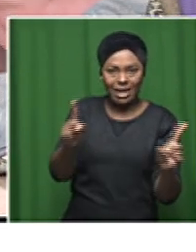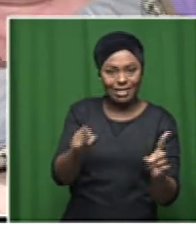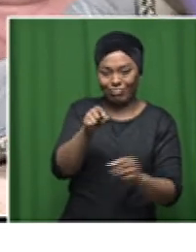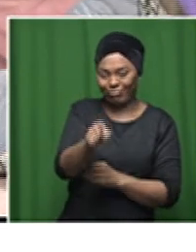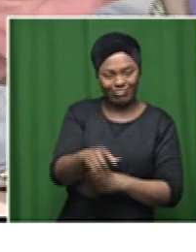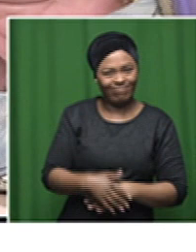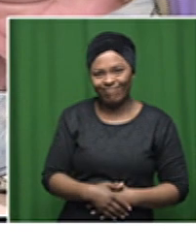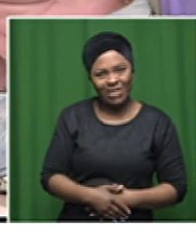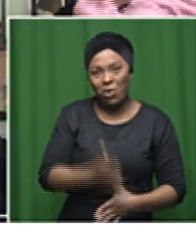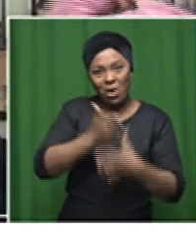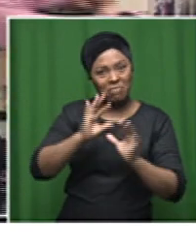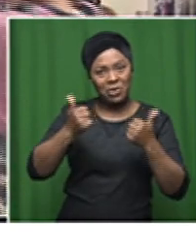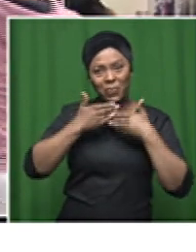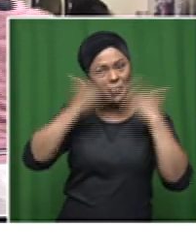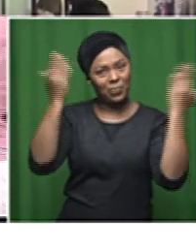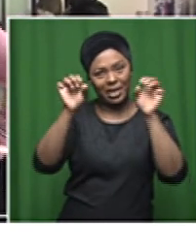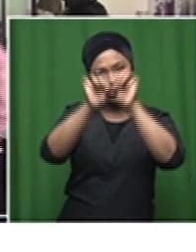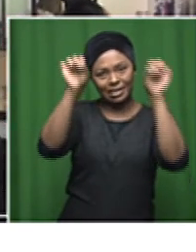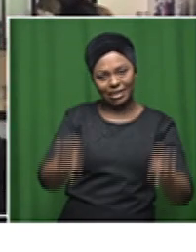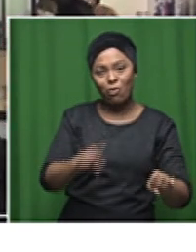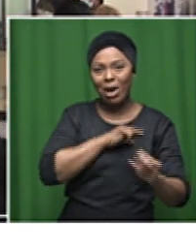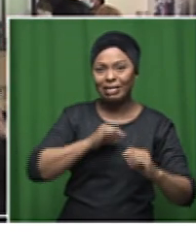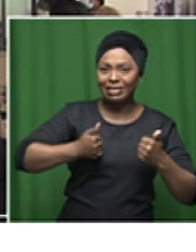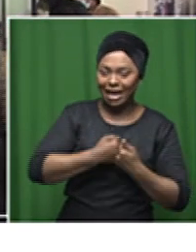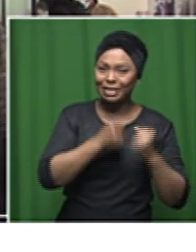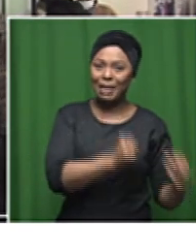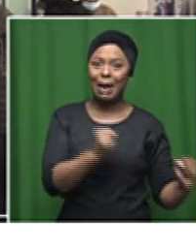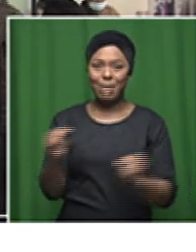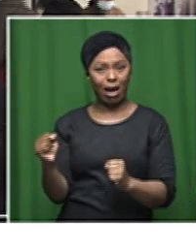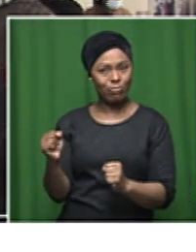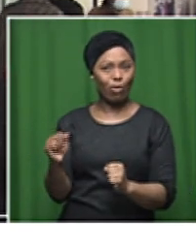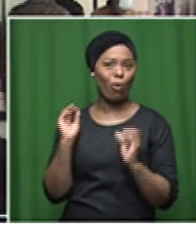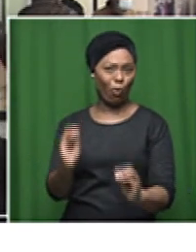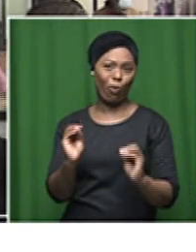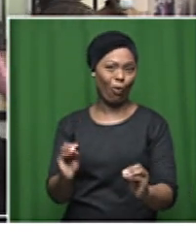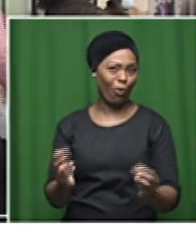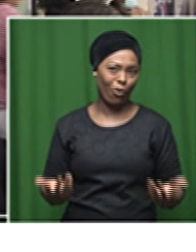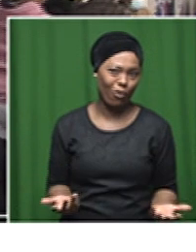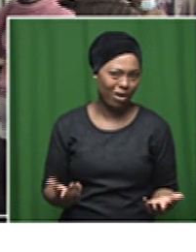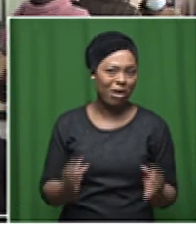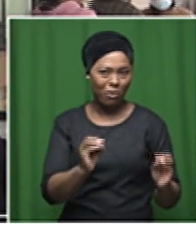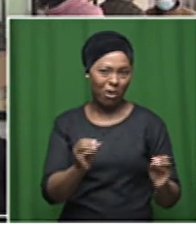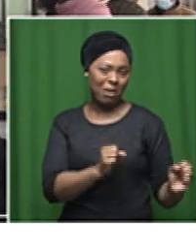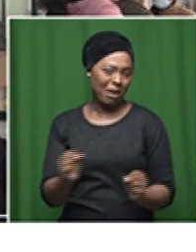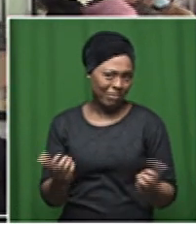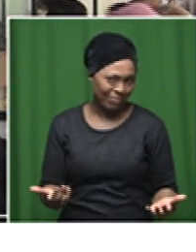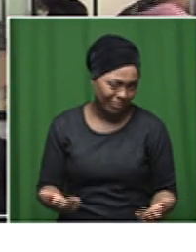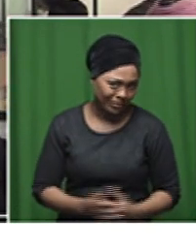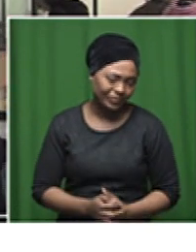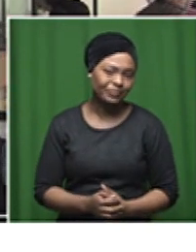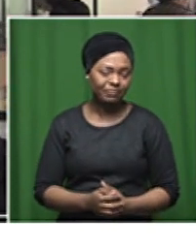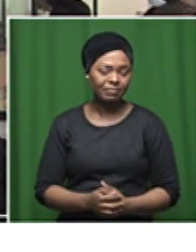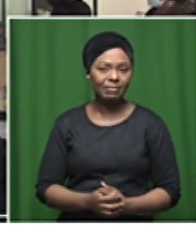working 100% because we're still facing those challenges of ordering and patients getting medicines on the ground.